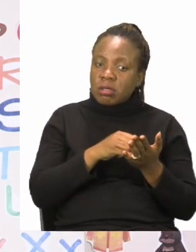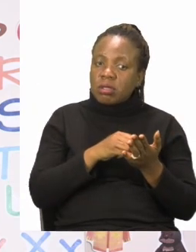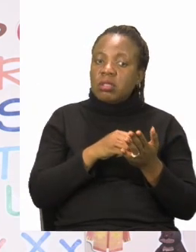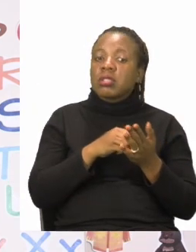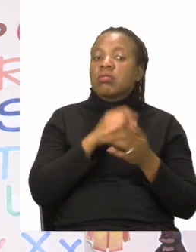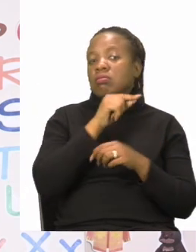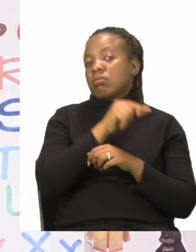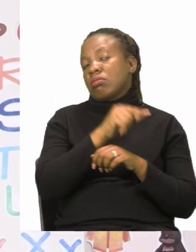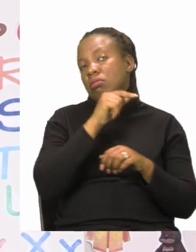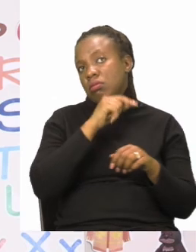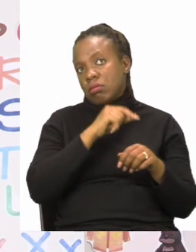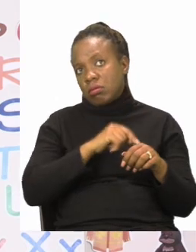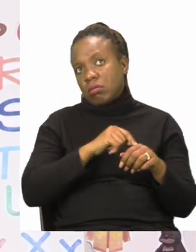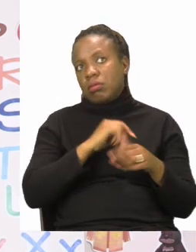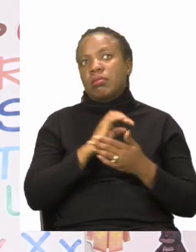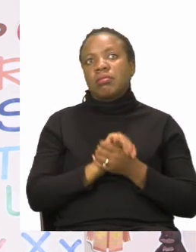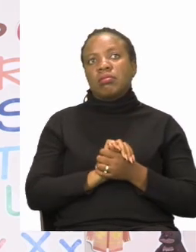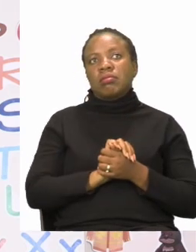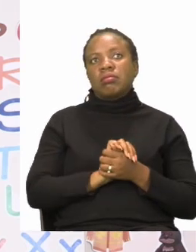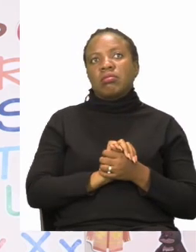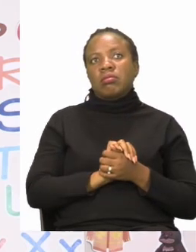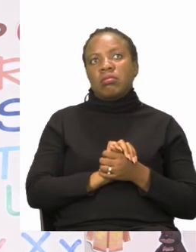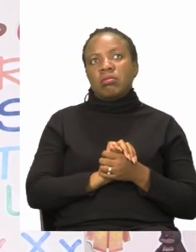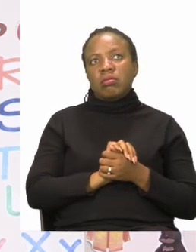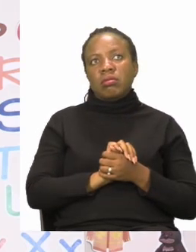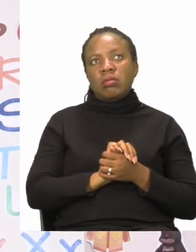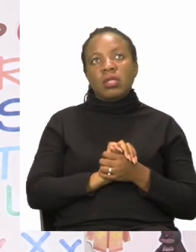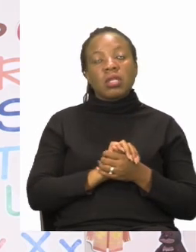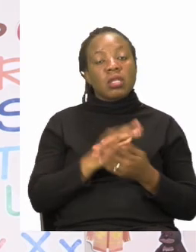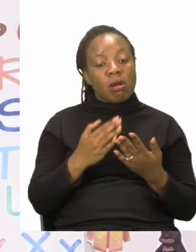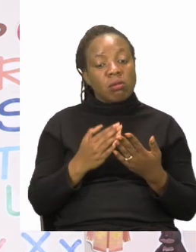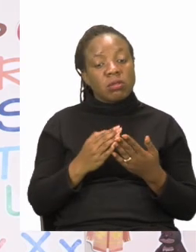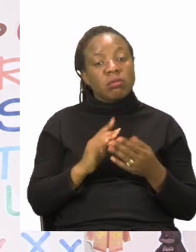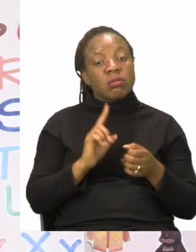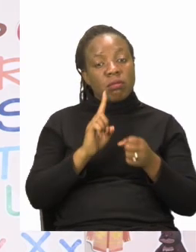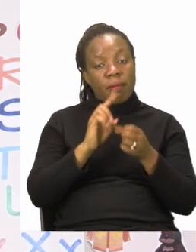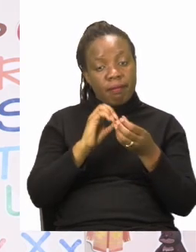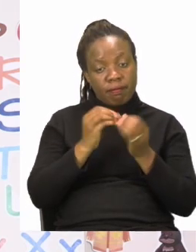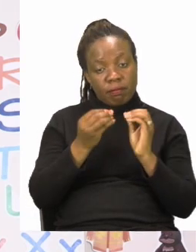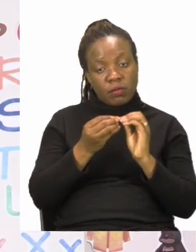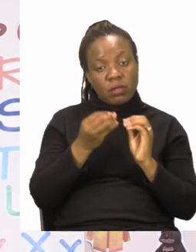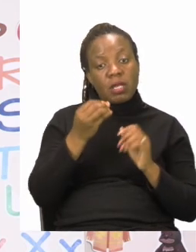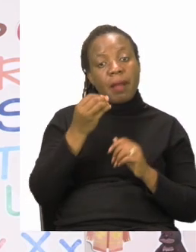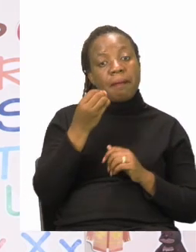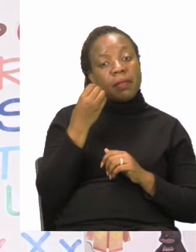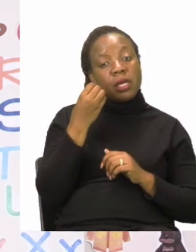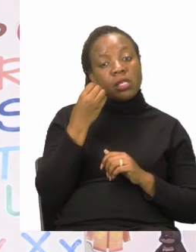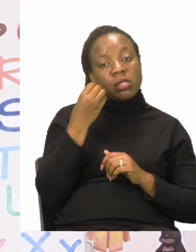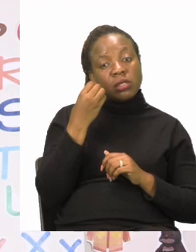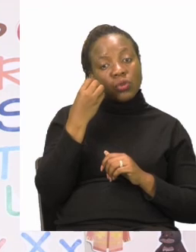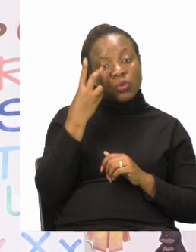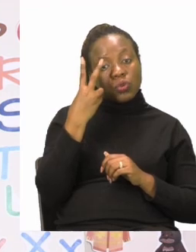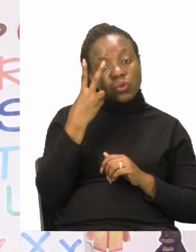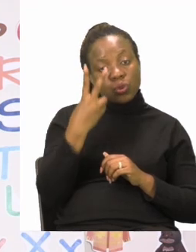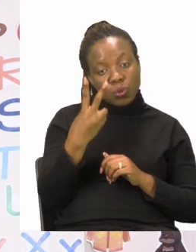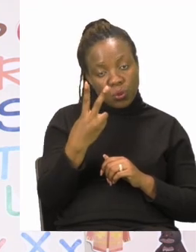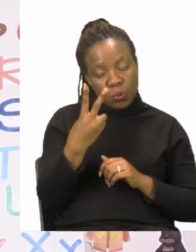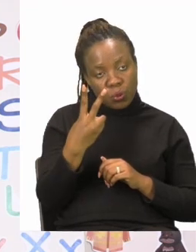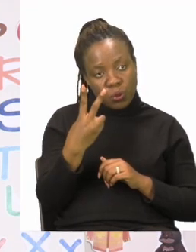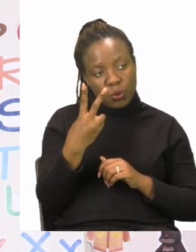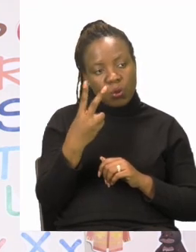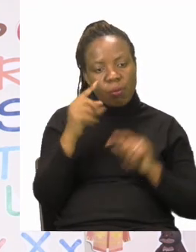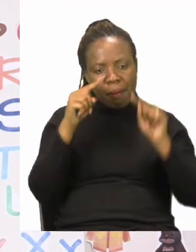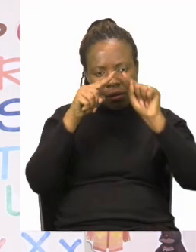now you can go ahead and find all the other words and build your 2 sentences with any of